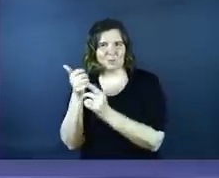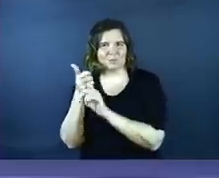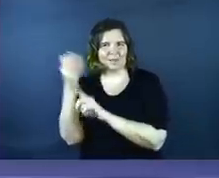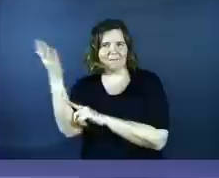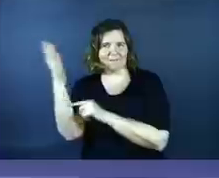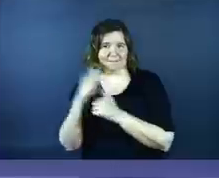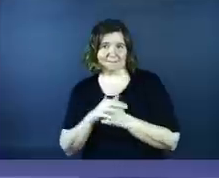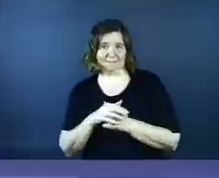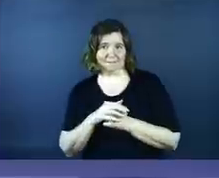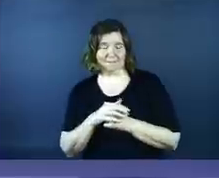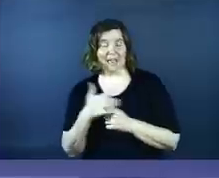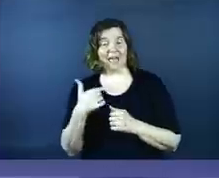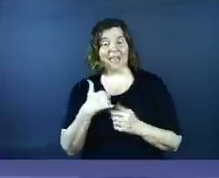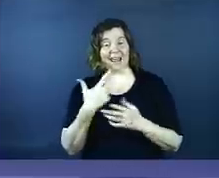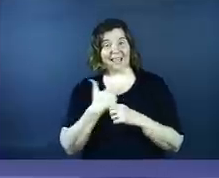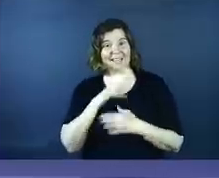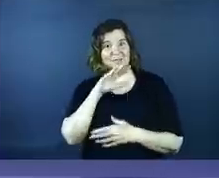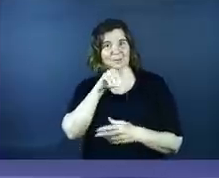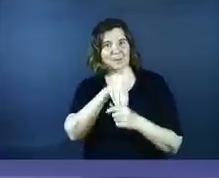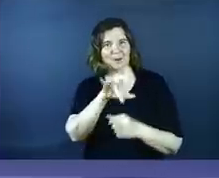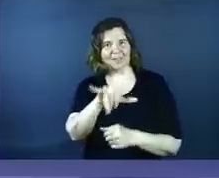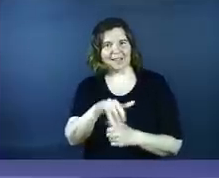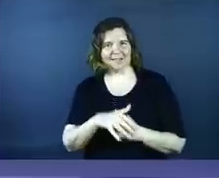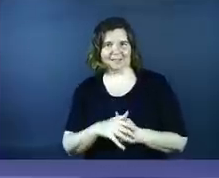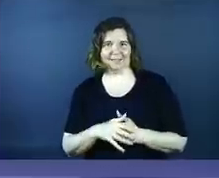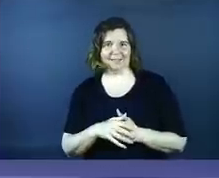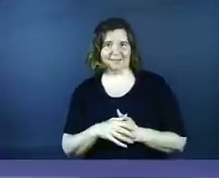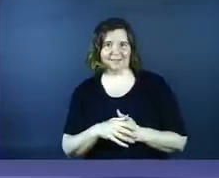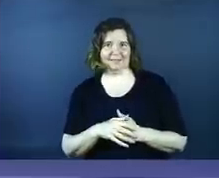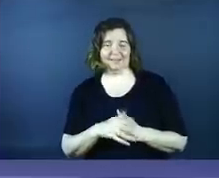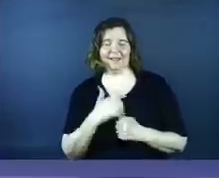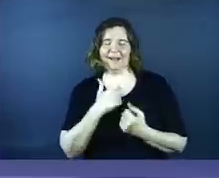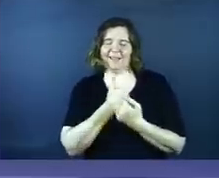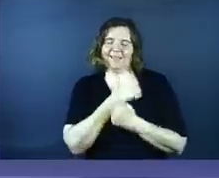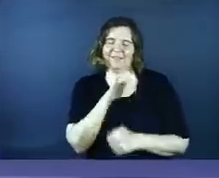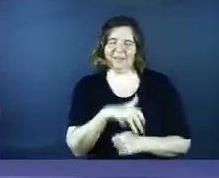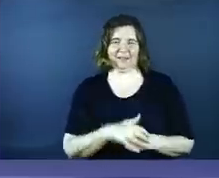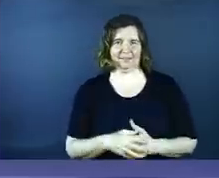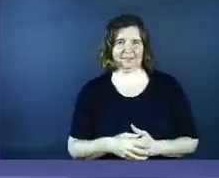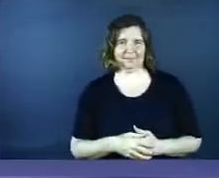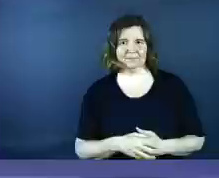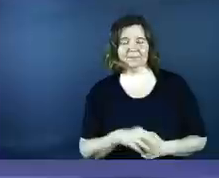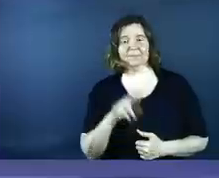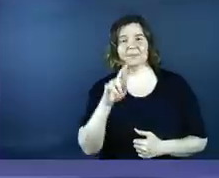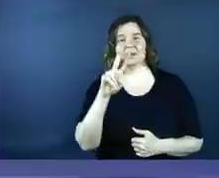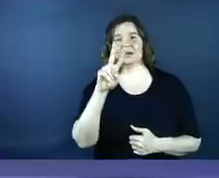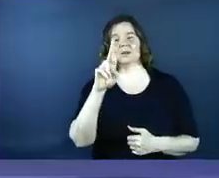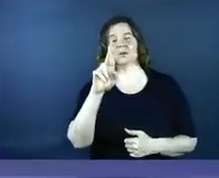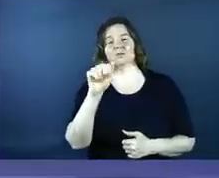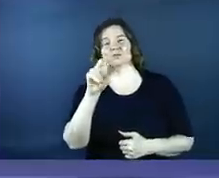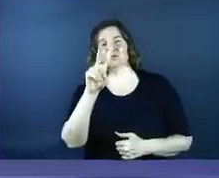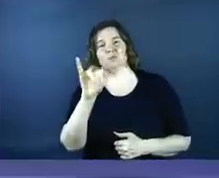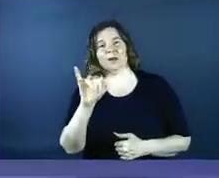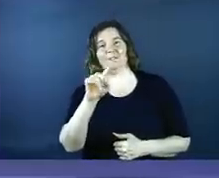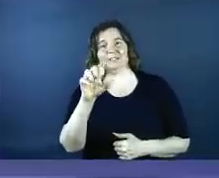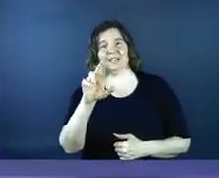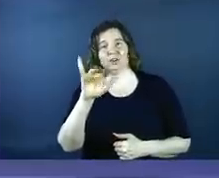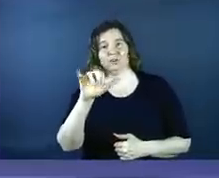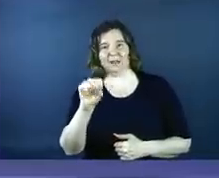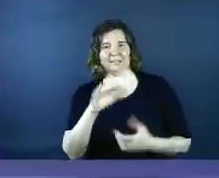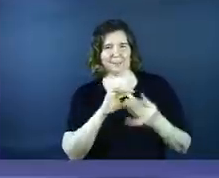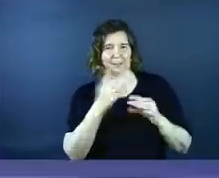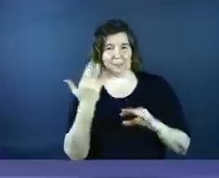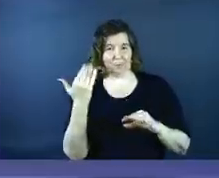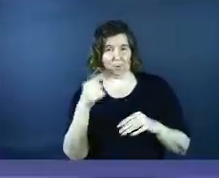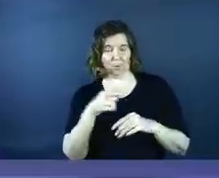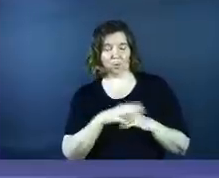himself. And I get to be a part of that. I love that. Ravi Zacharias, I mentioned